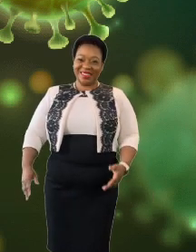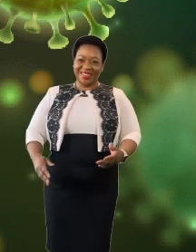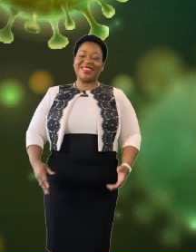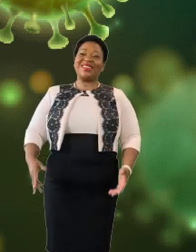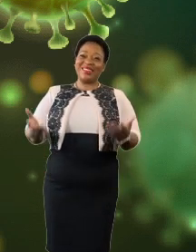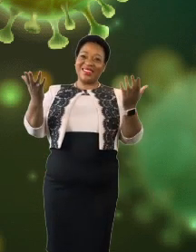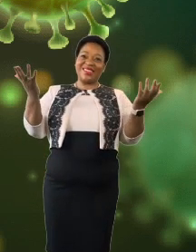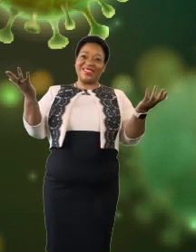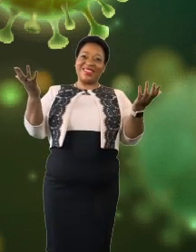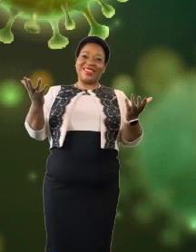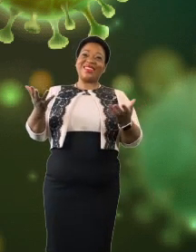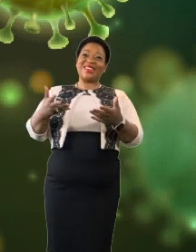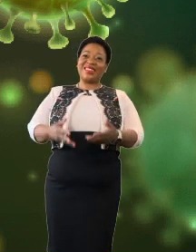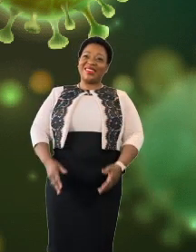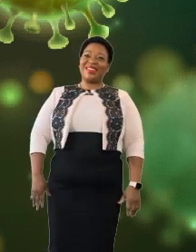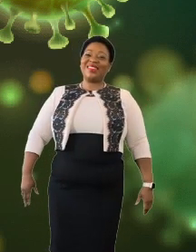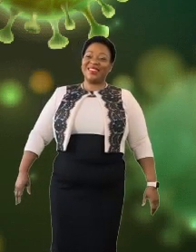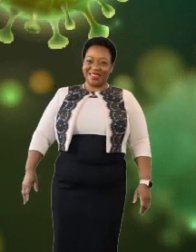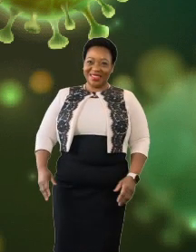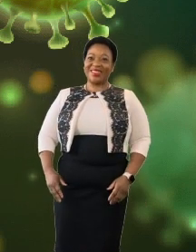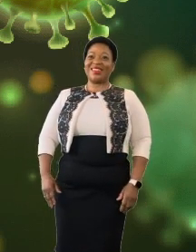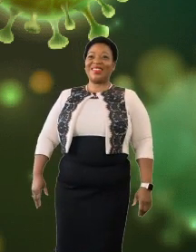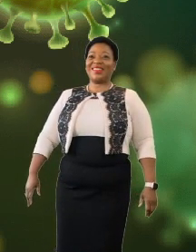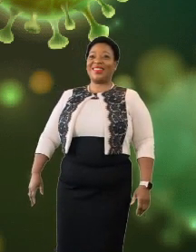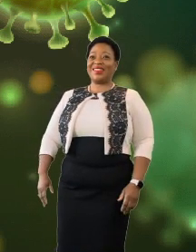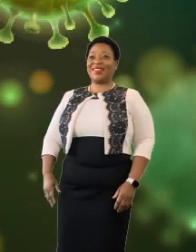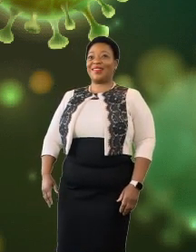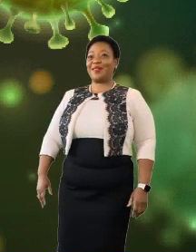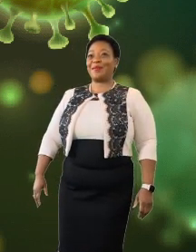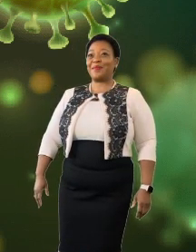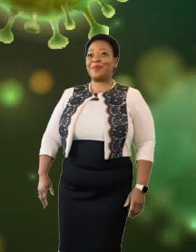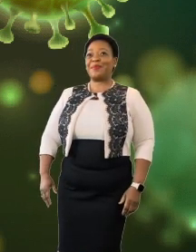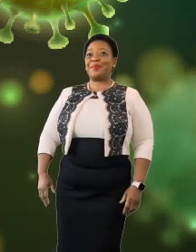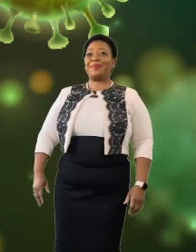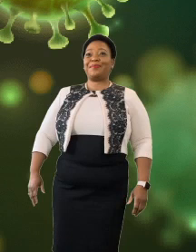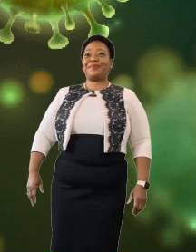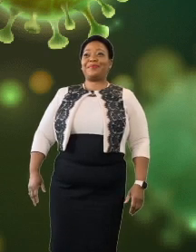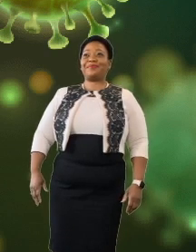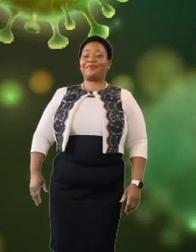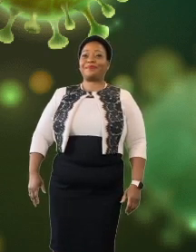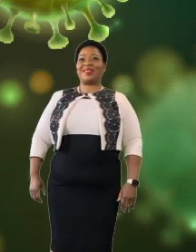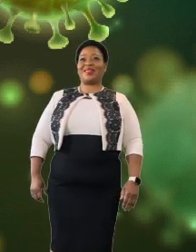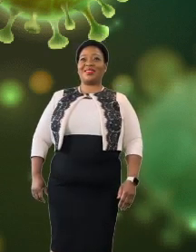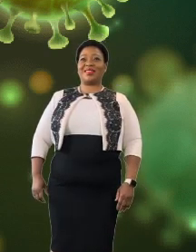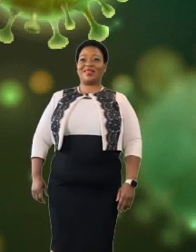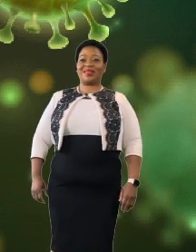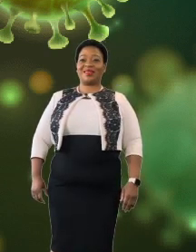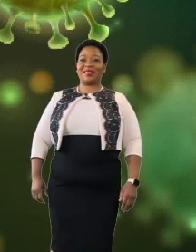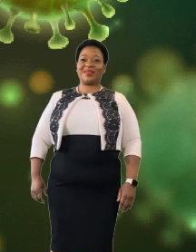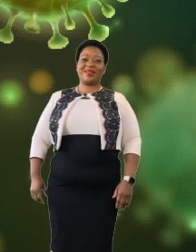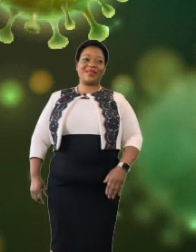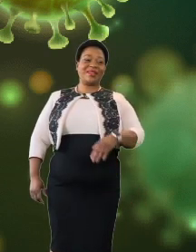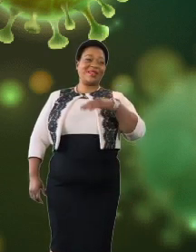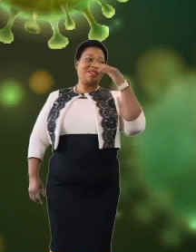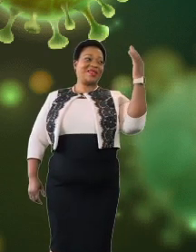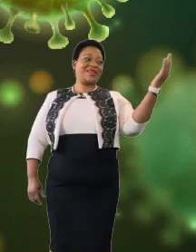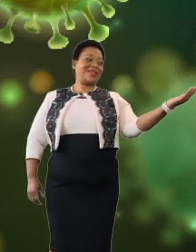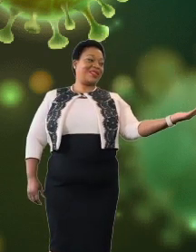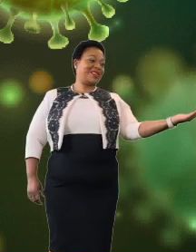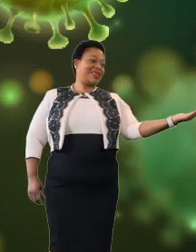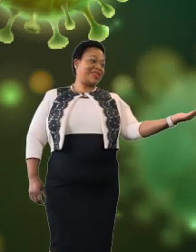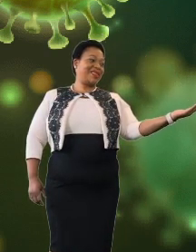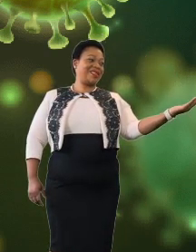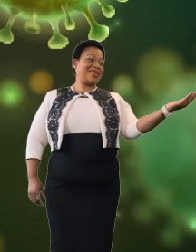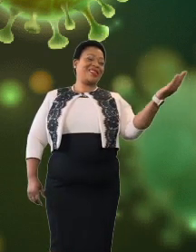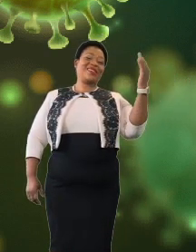can help us to assist whenever we do get to a stage where there's a blockage at municipal level. See, the core functions of